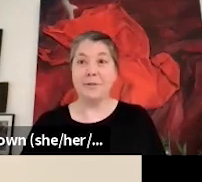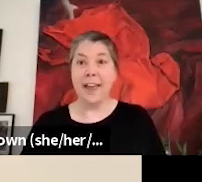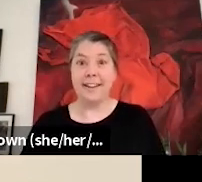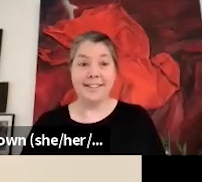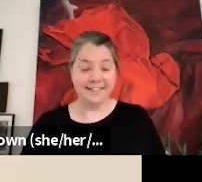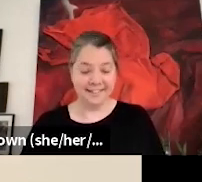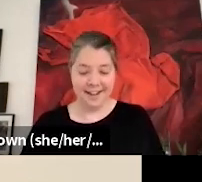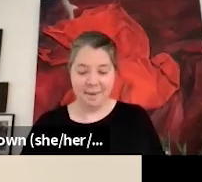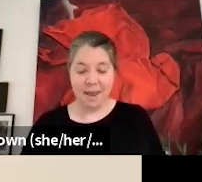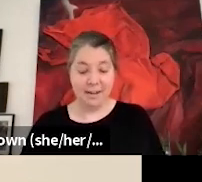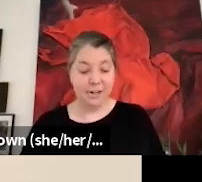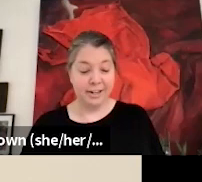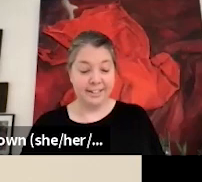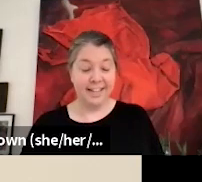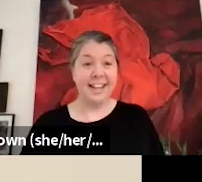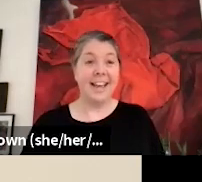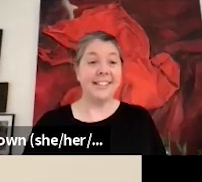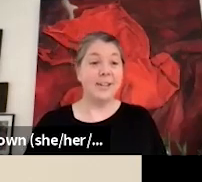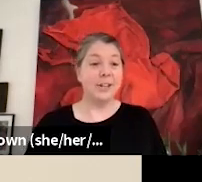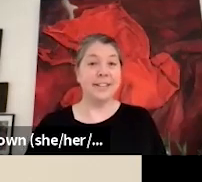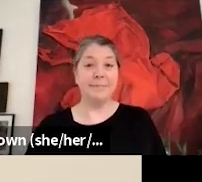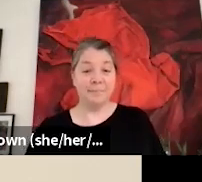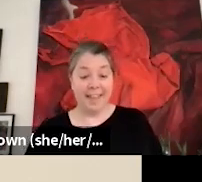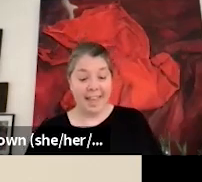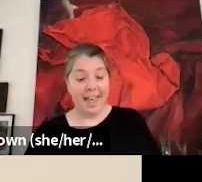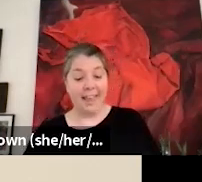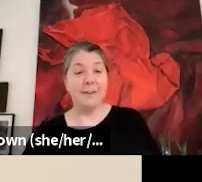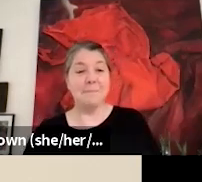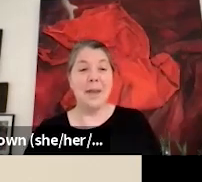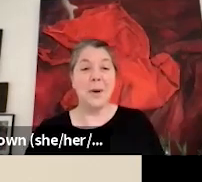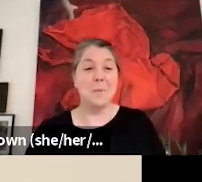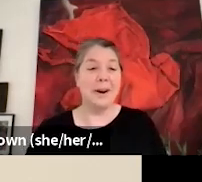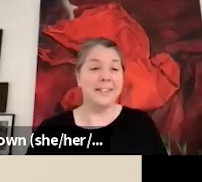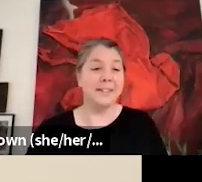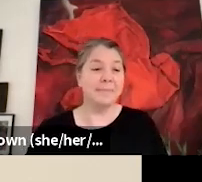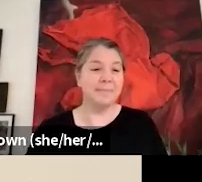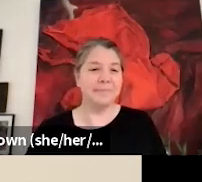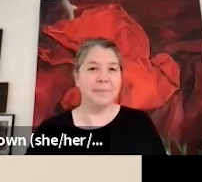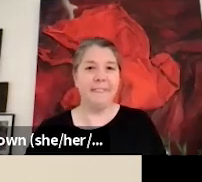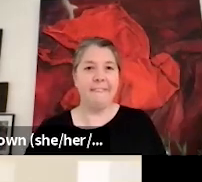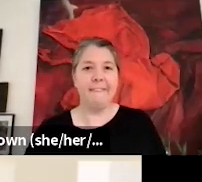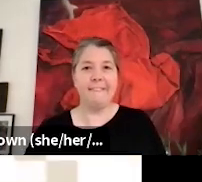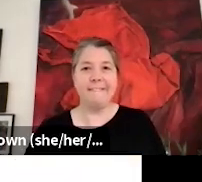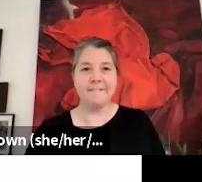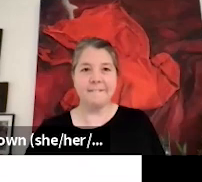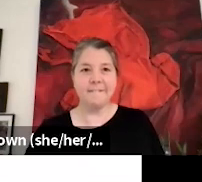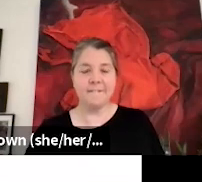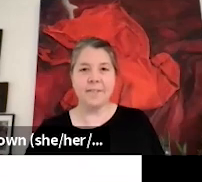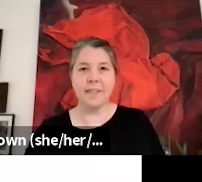is a friend, a mentor, a teacher, and my co-parent.